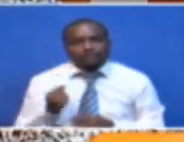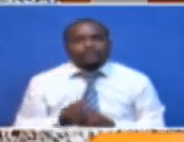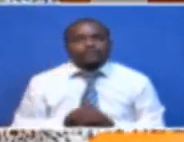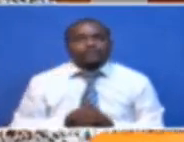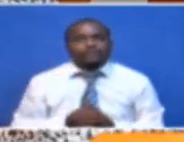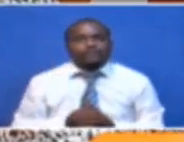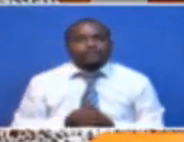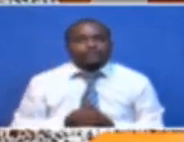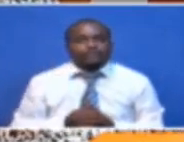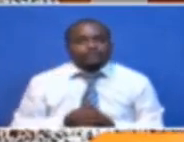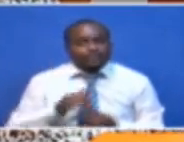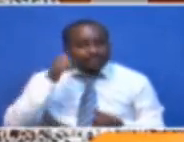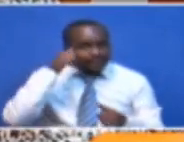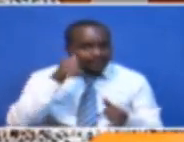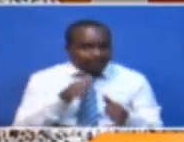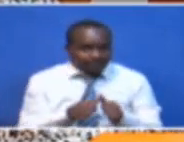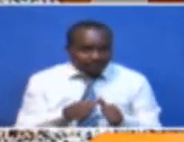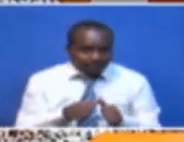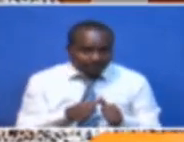Remember,